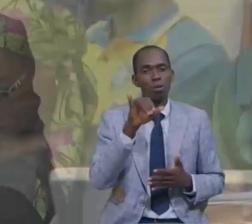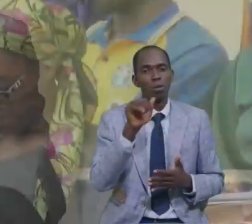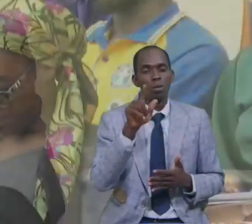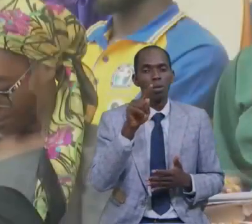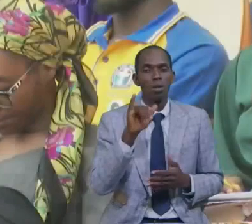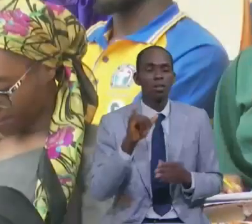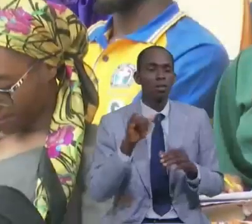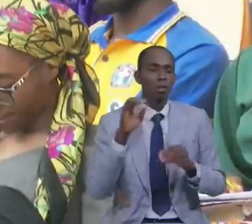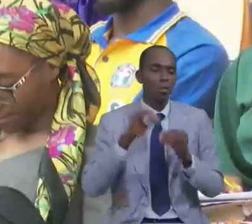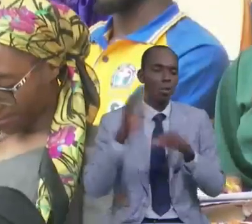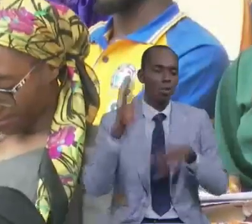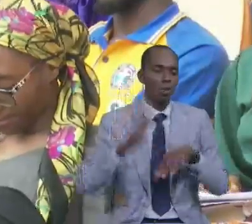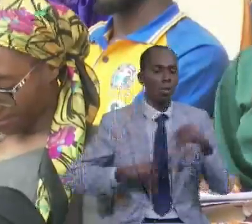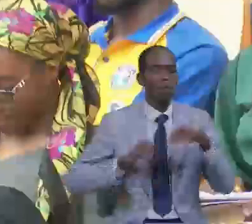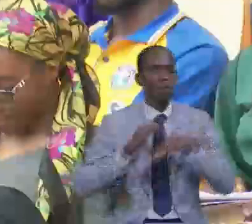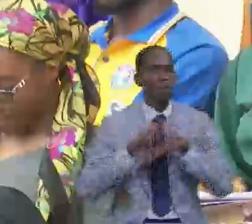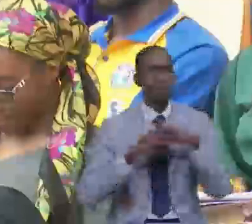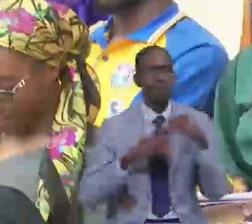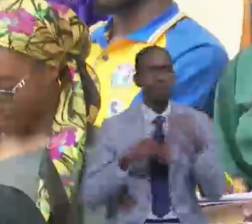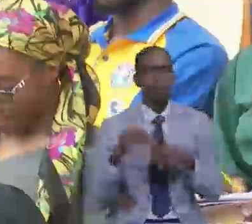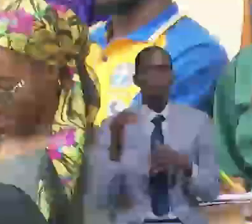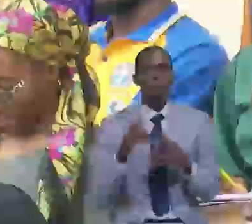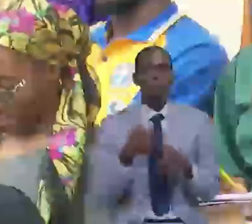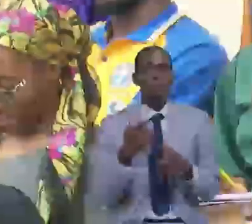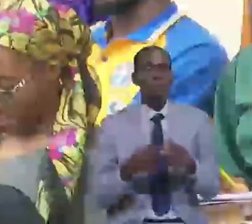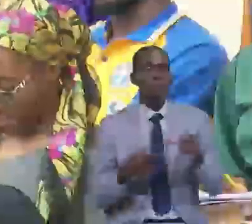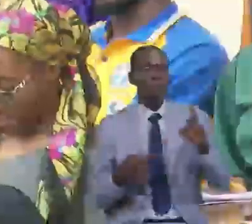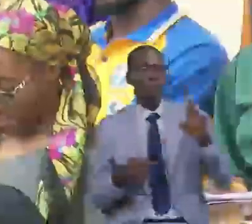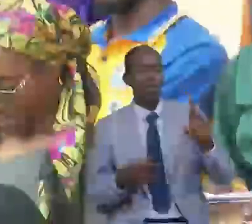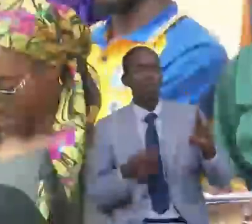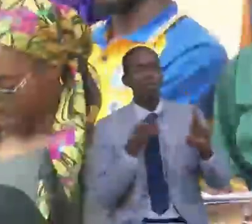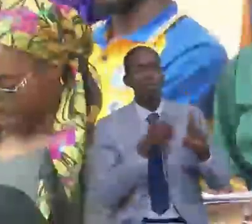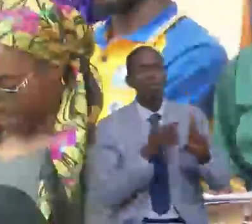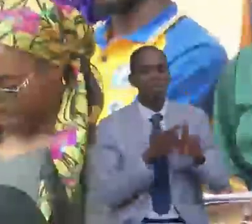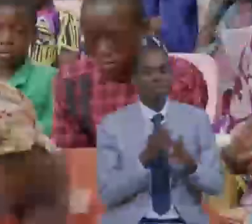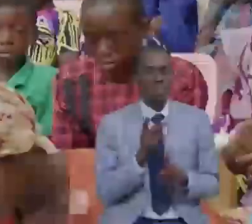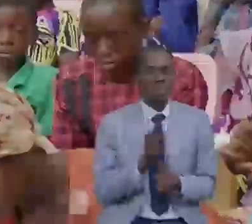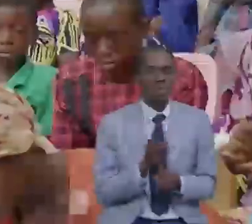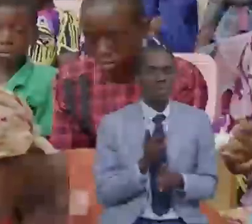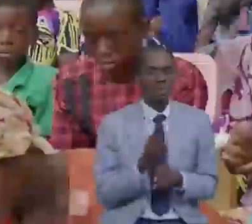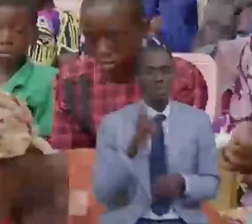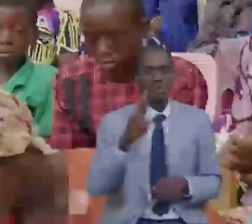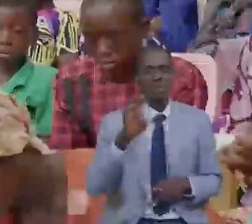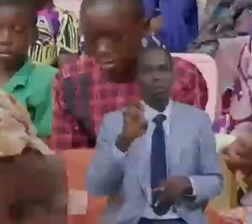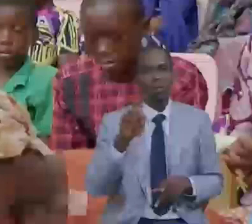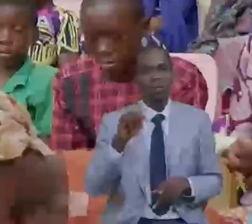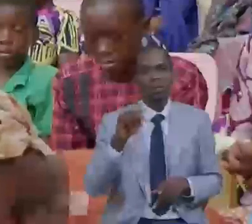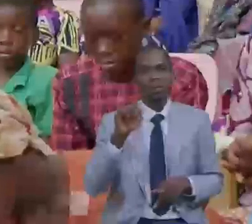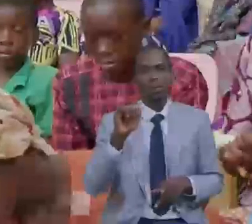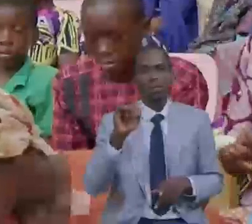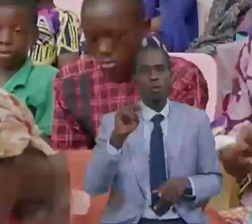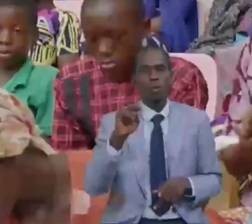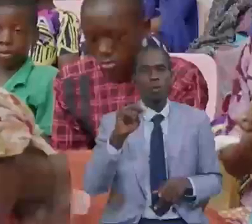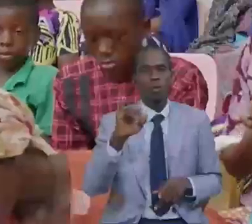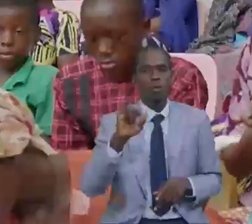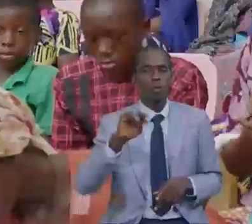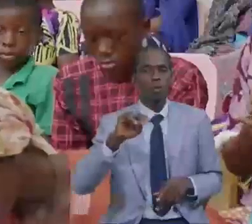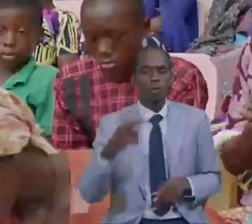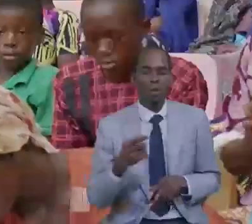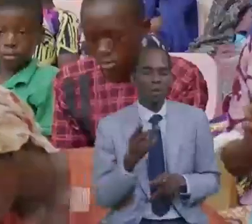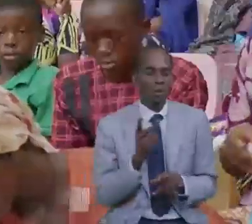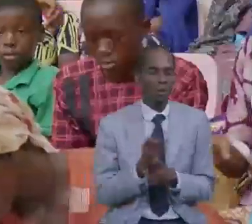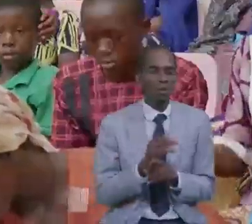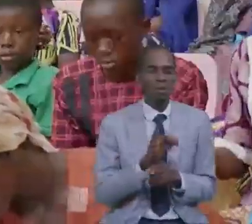retaining the landmarks without compromise. You'll not say, "Well,